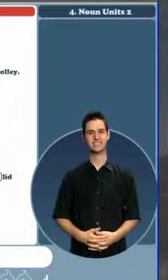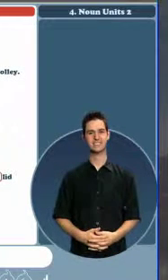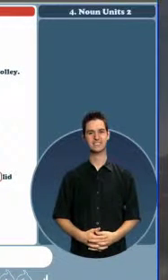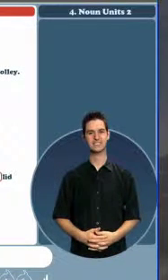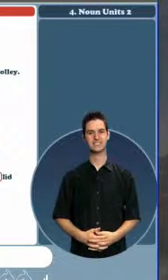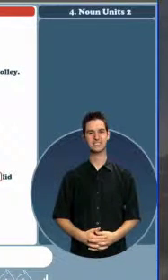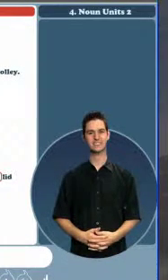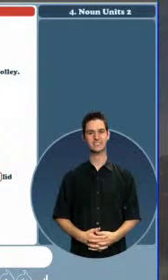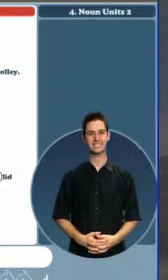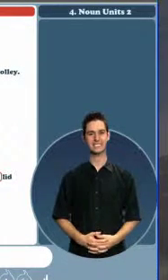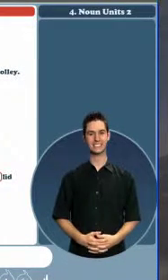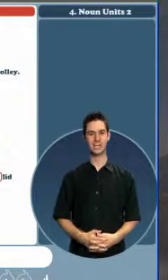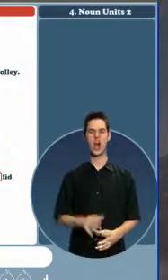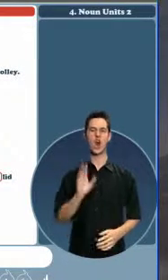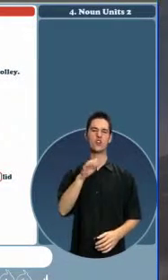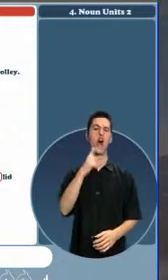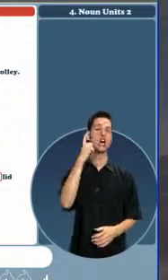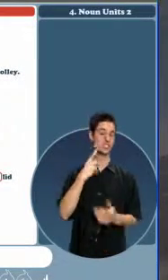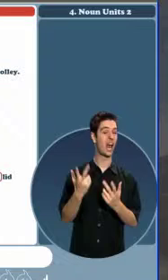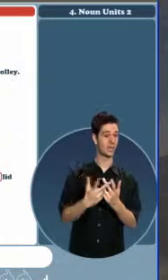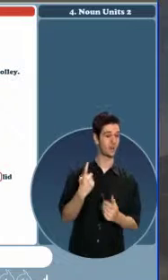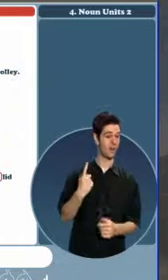Good!